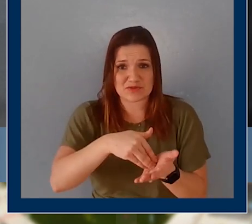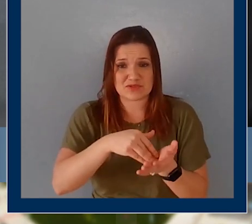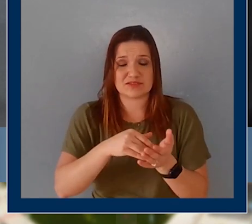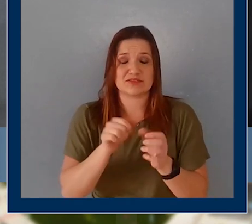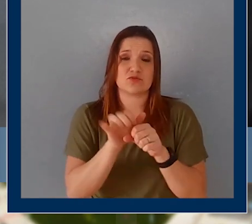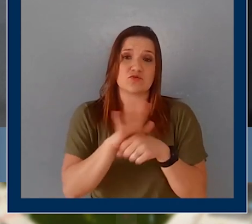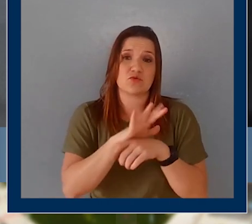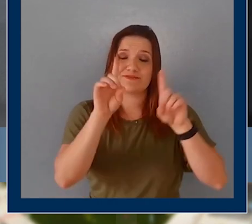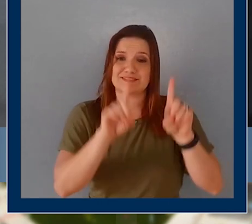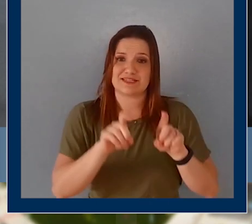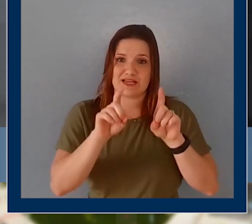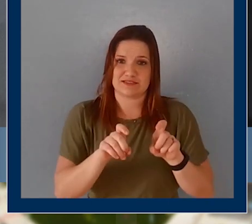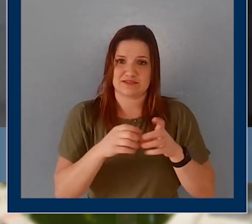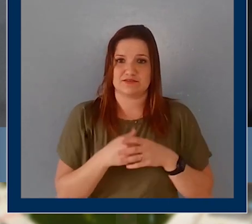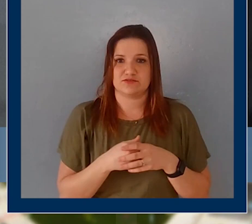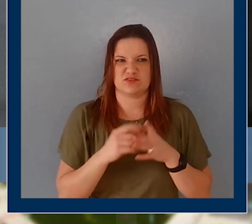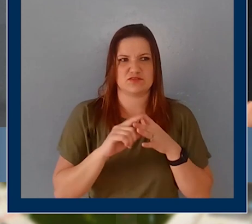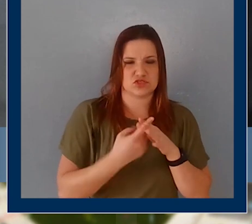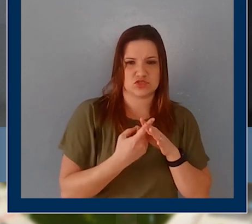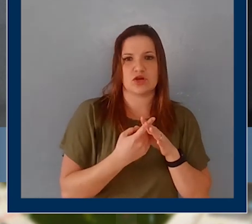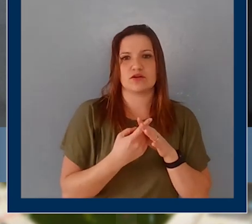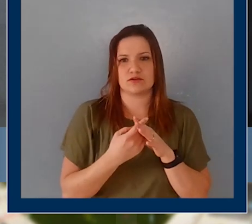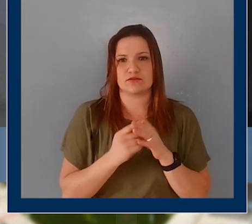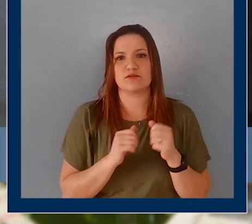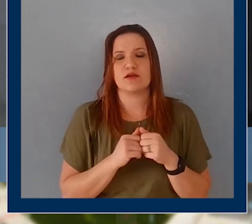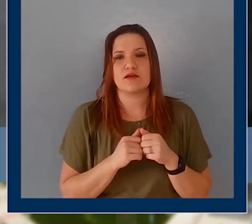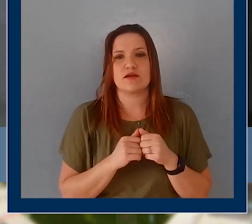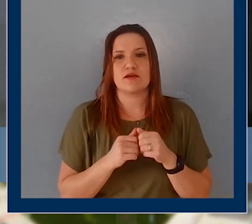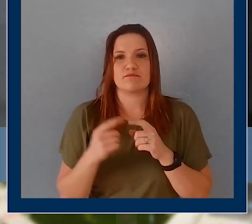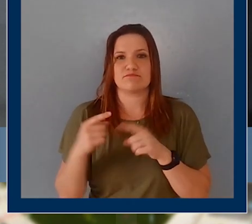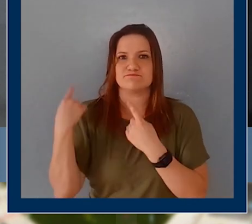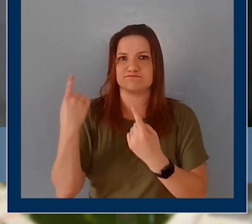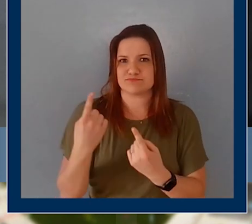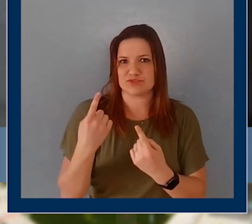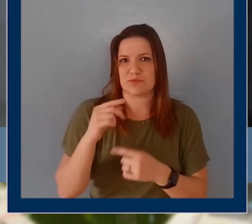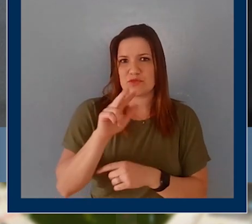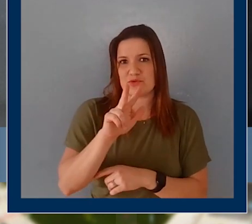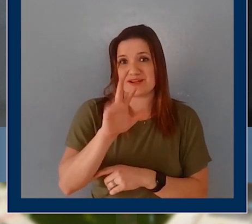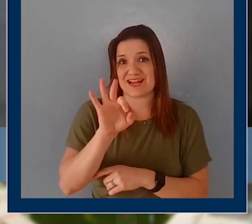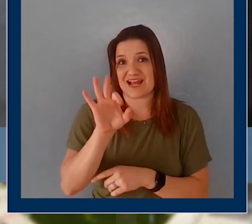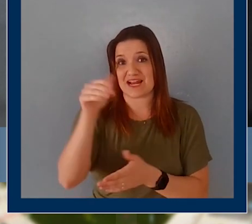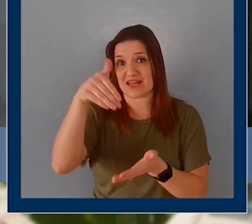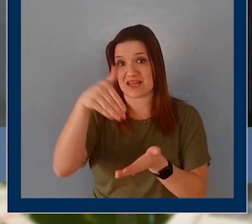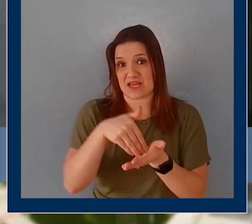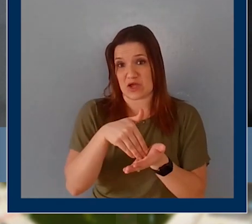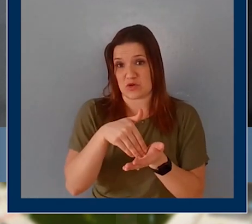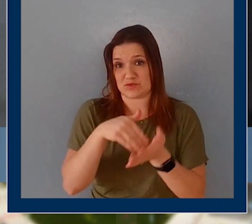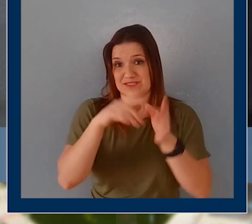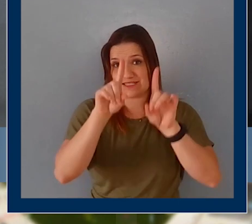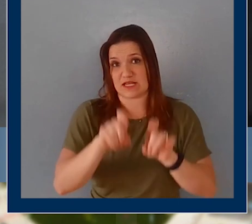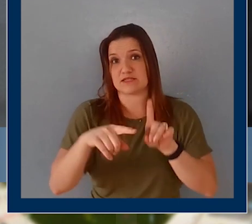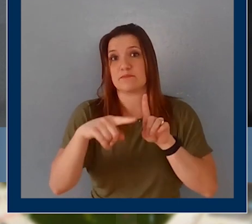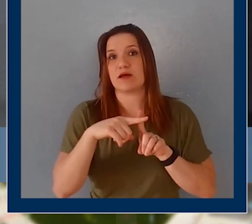you know, children still contract the virus and can certainly spread the virus, but they themselves, they still have ended